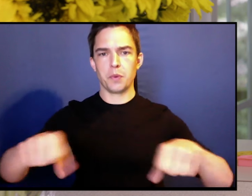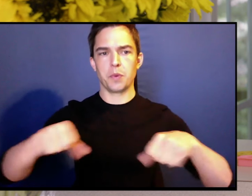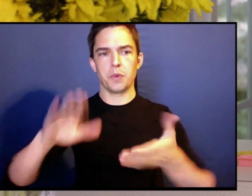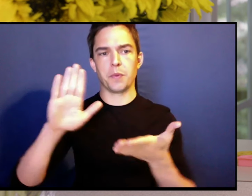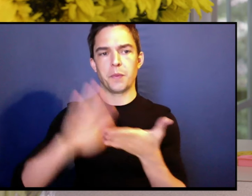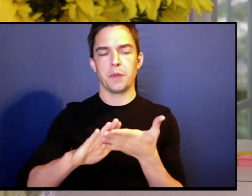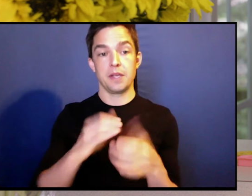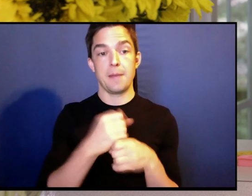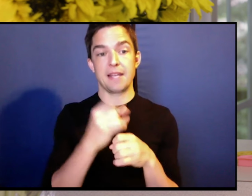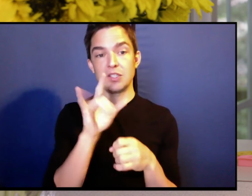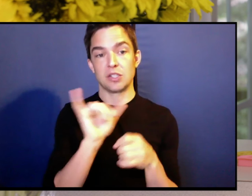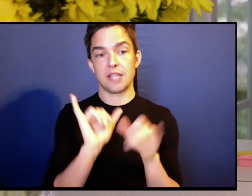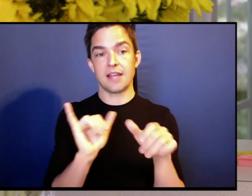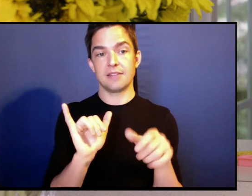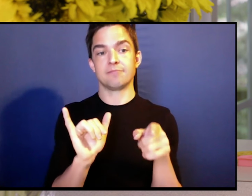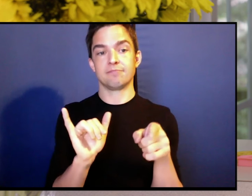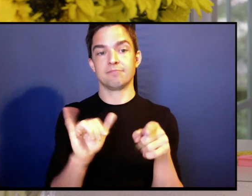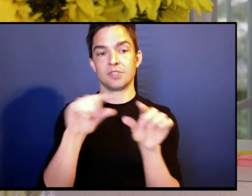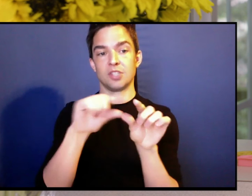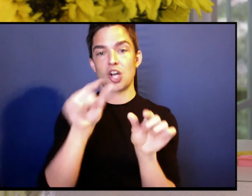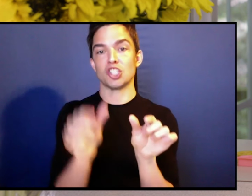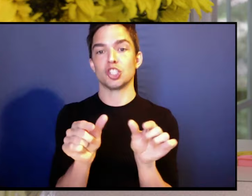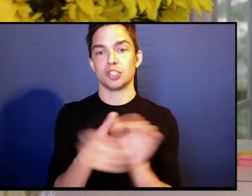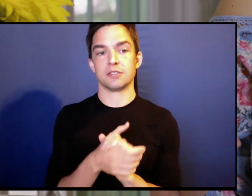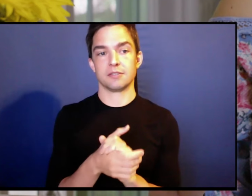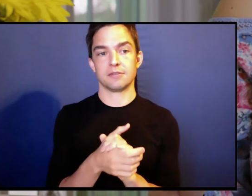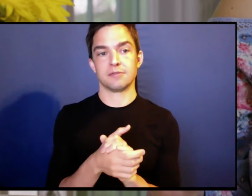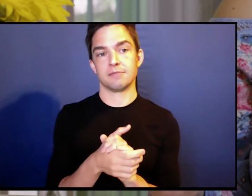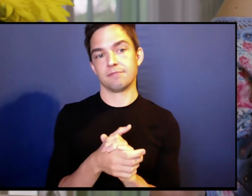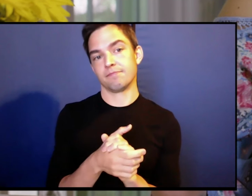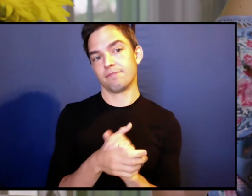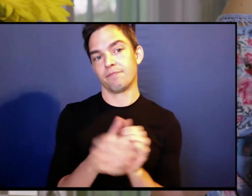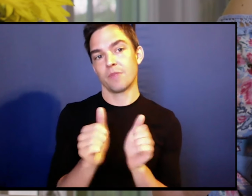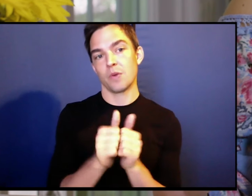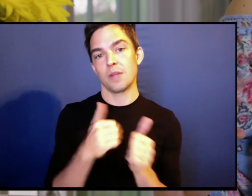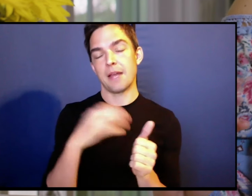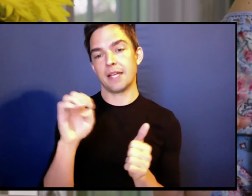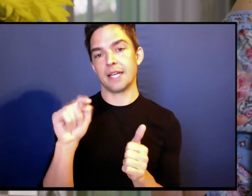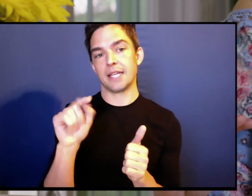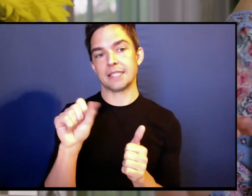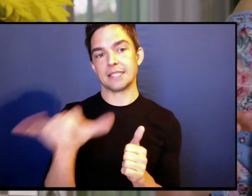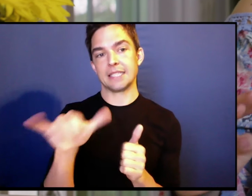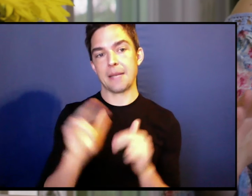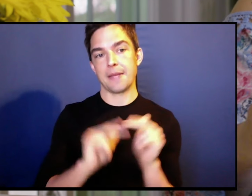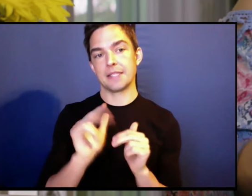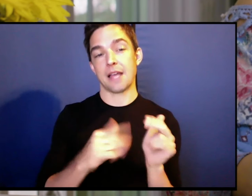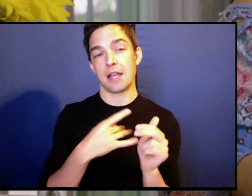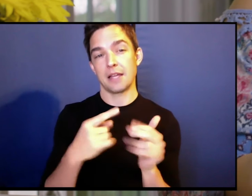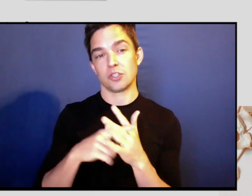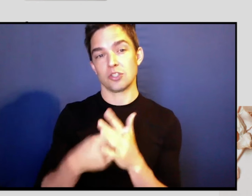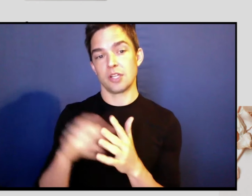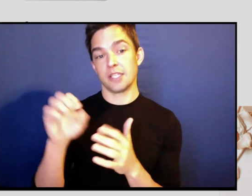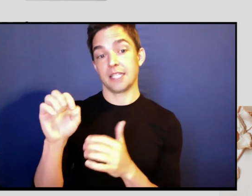And it makes a little arch. Well, with my Etsy business I like to start on